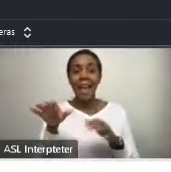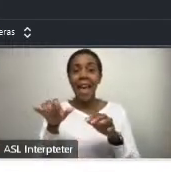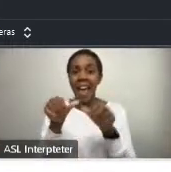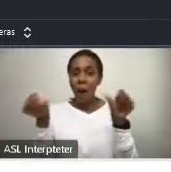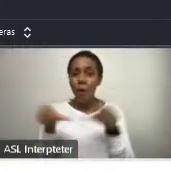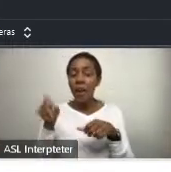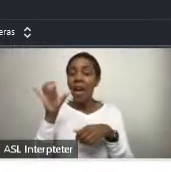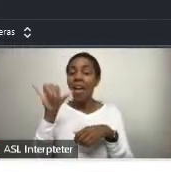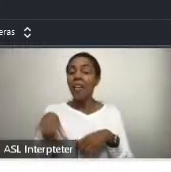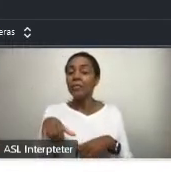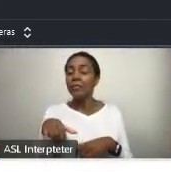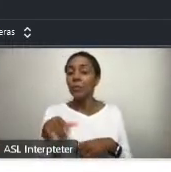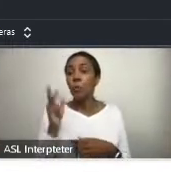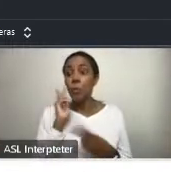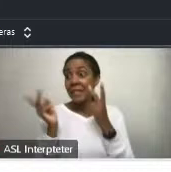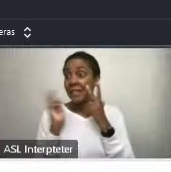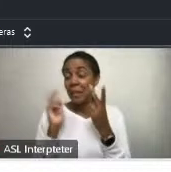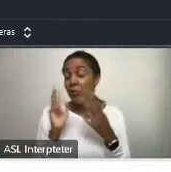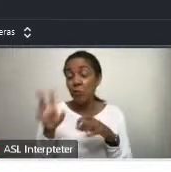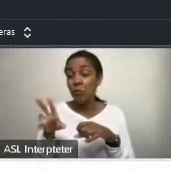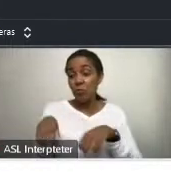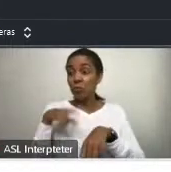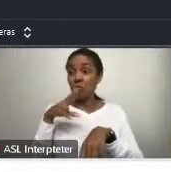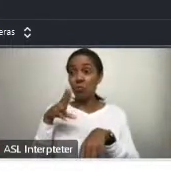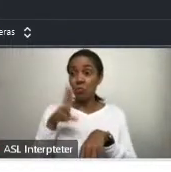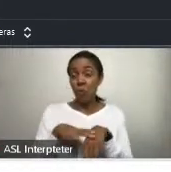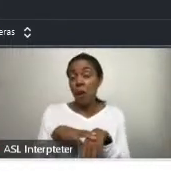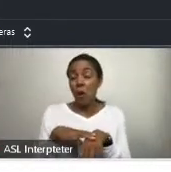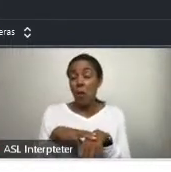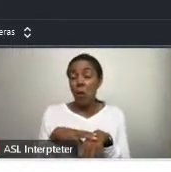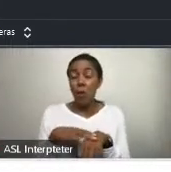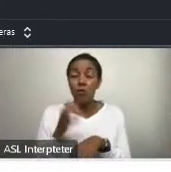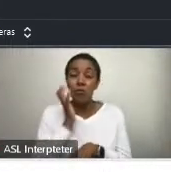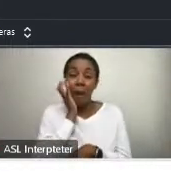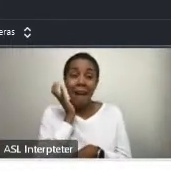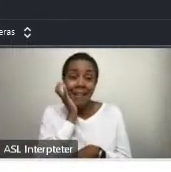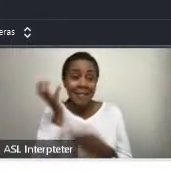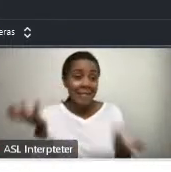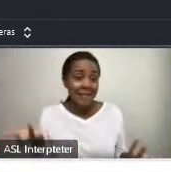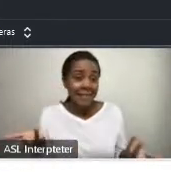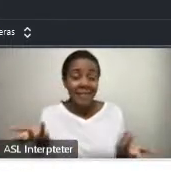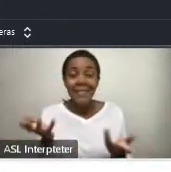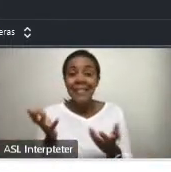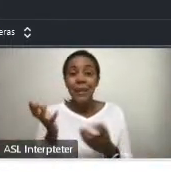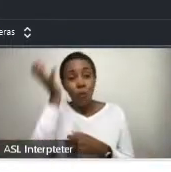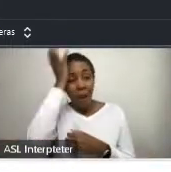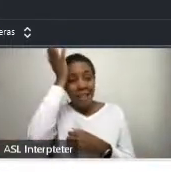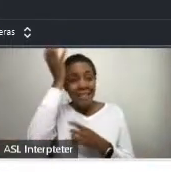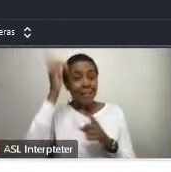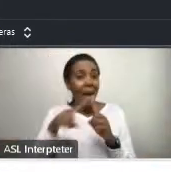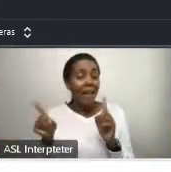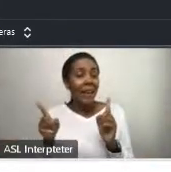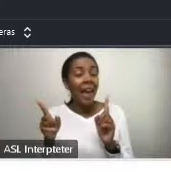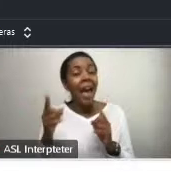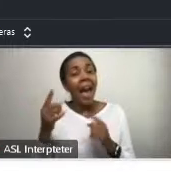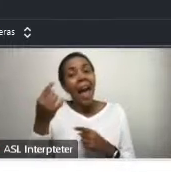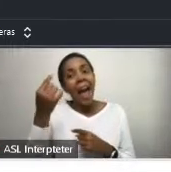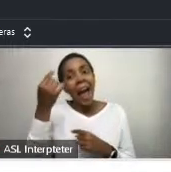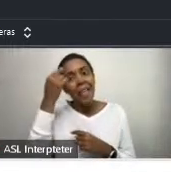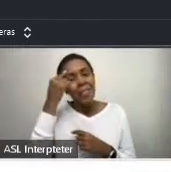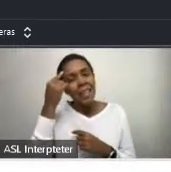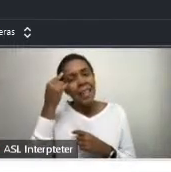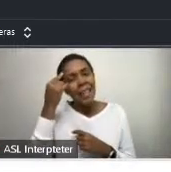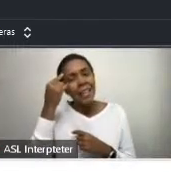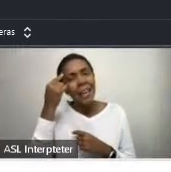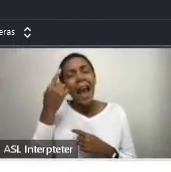away, we see just regular planted grass, whatever the case may be. But, I think we have to, and I know that this was